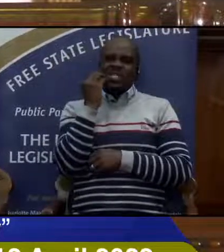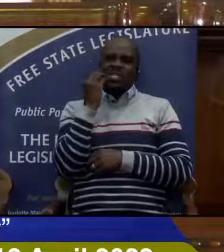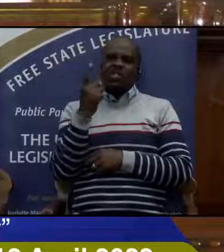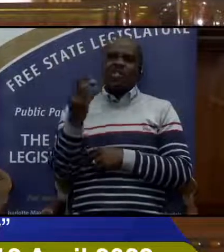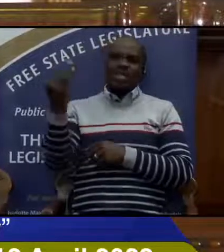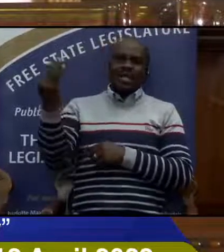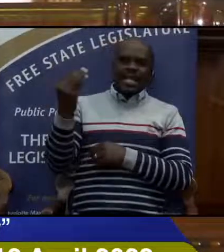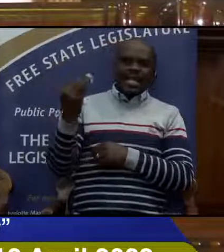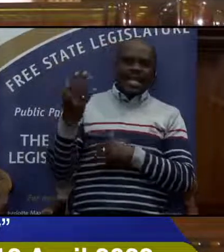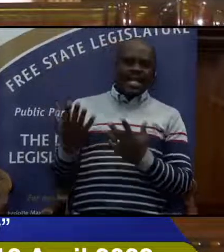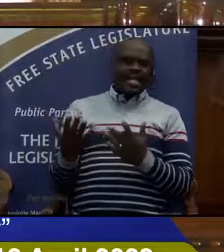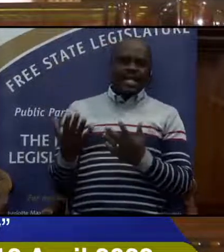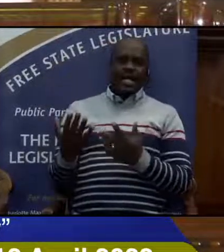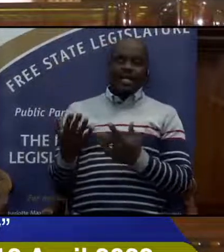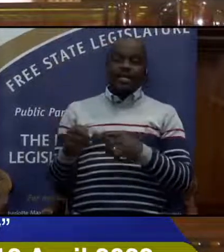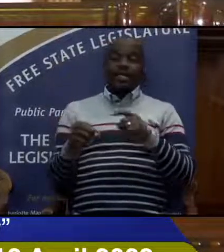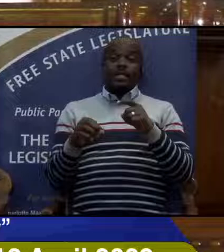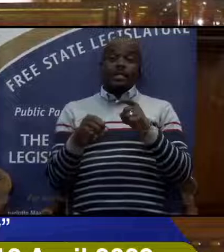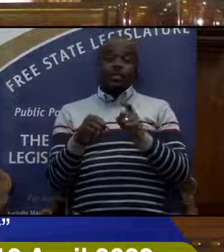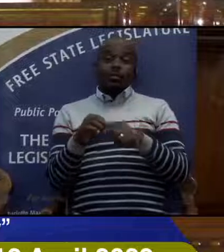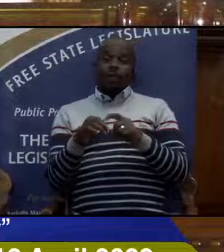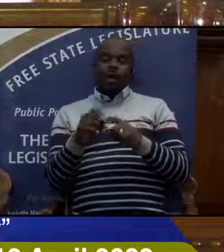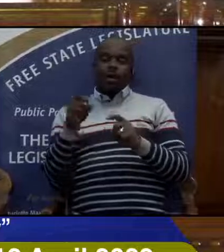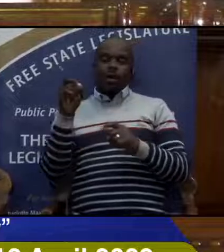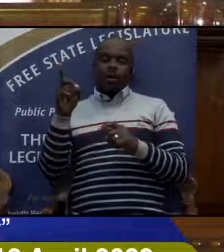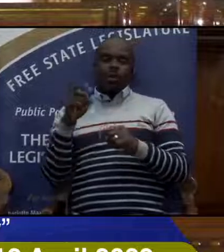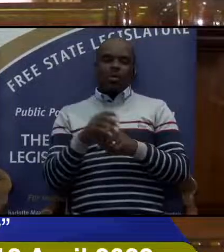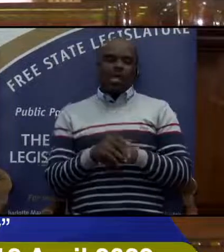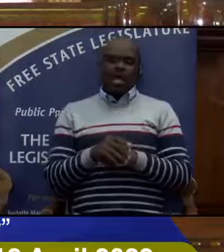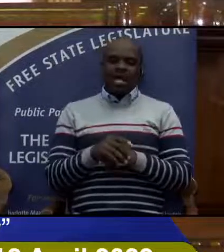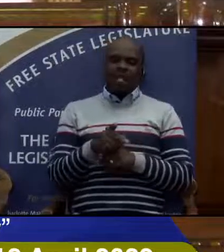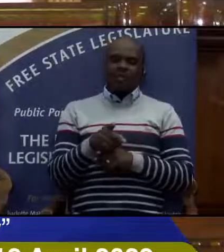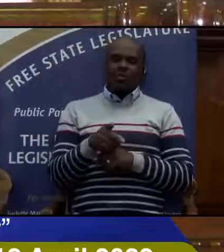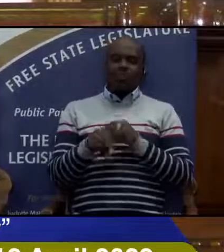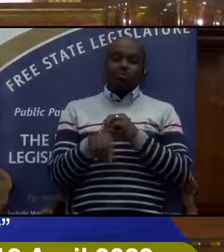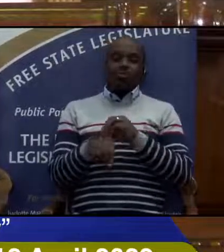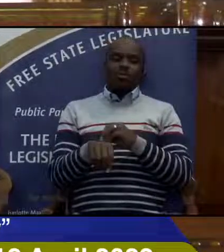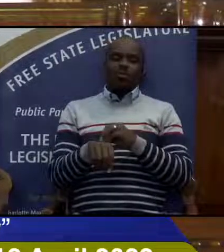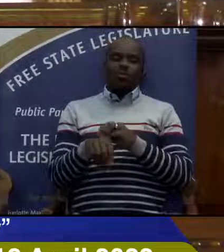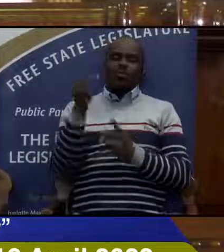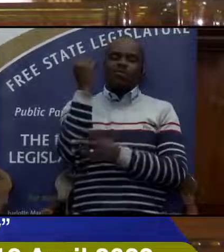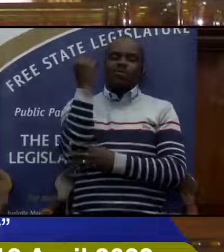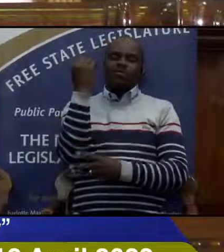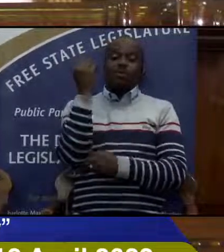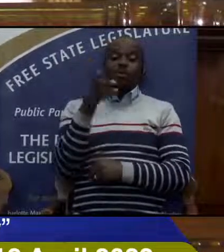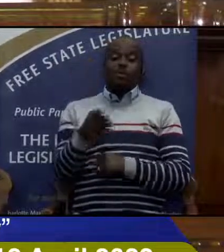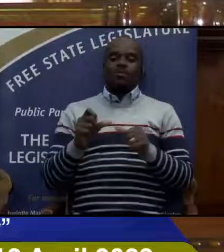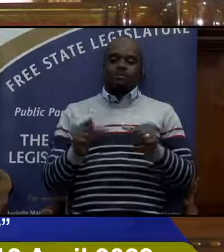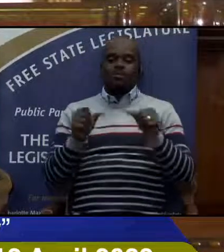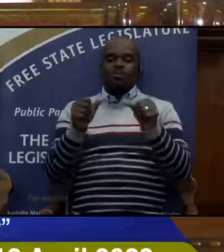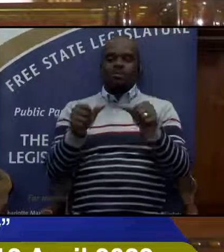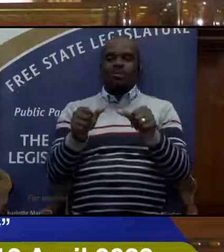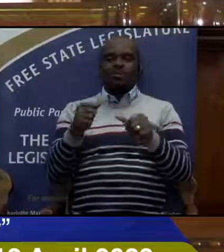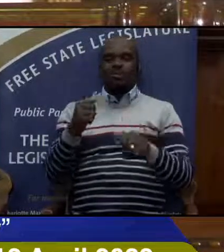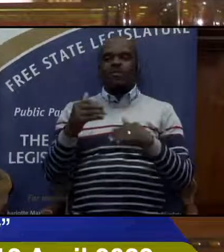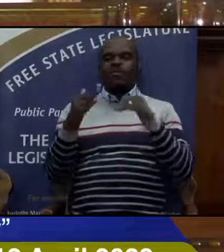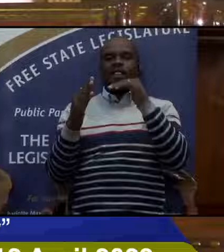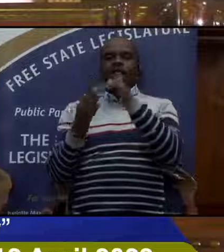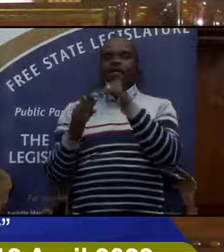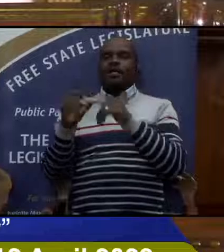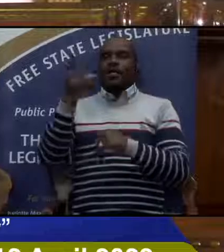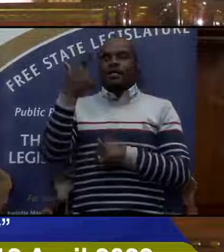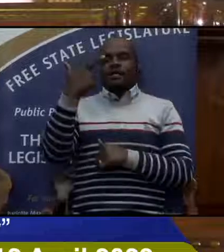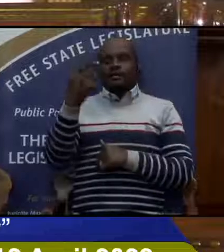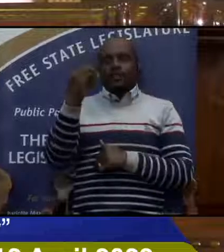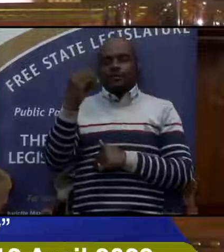Mofokeng district poverty levels are as high as 70%. Removing